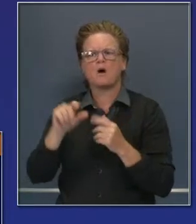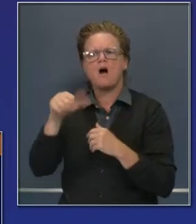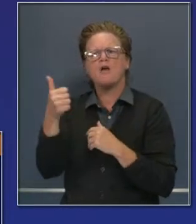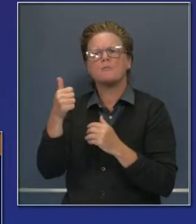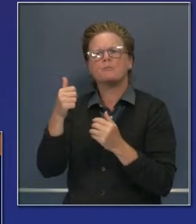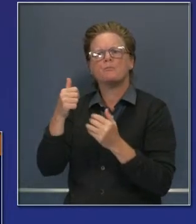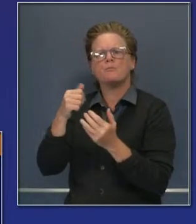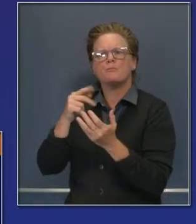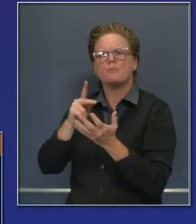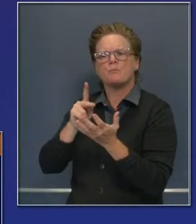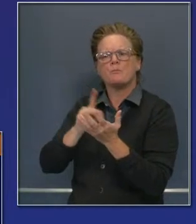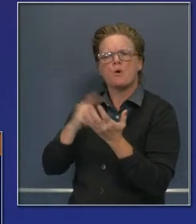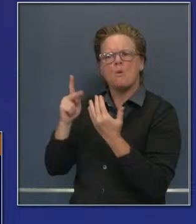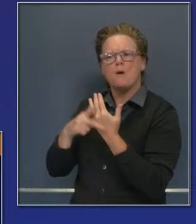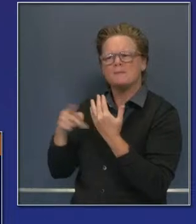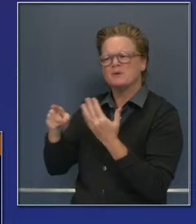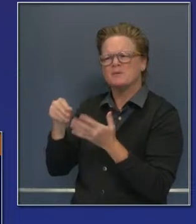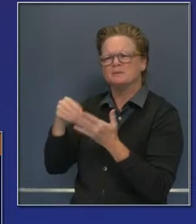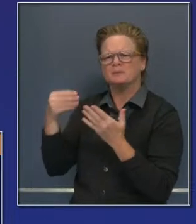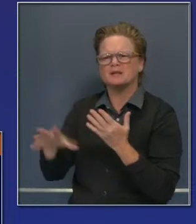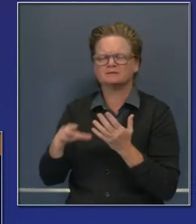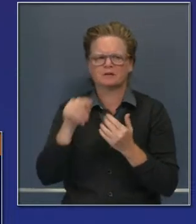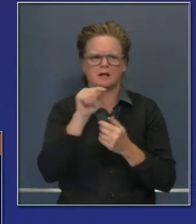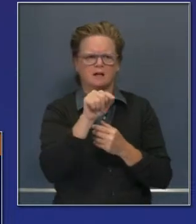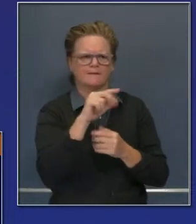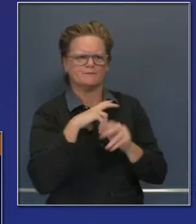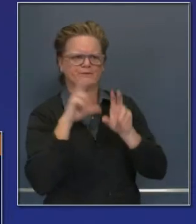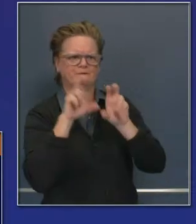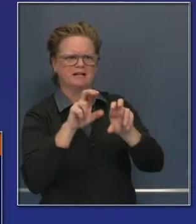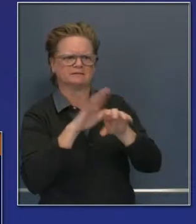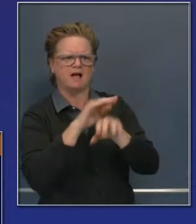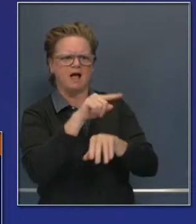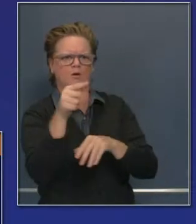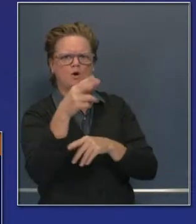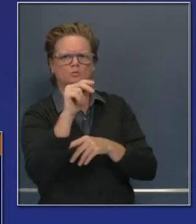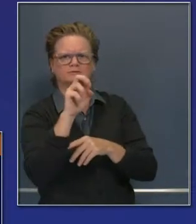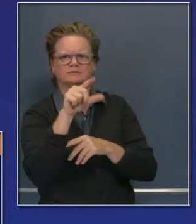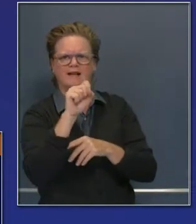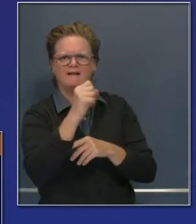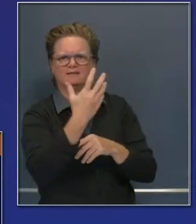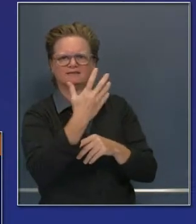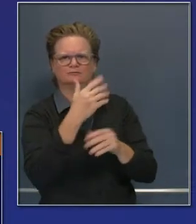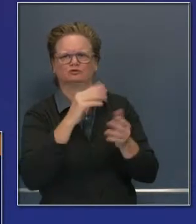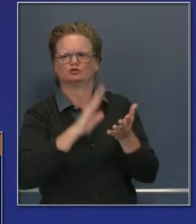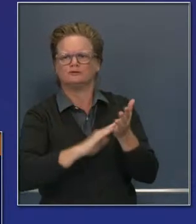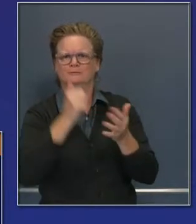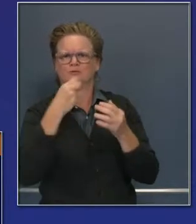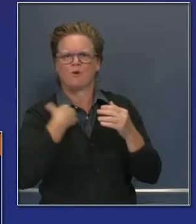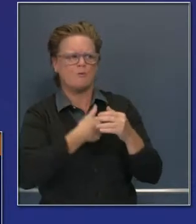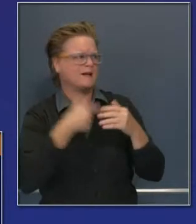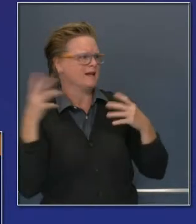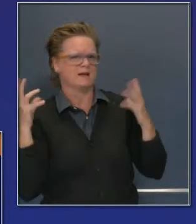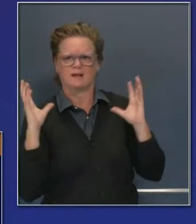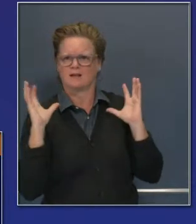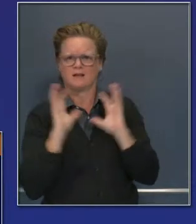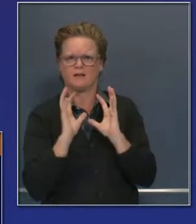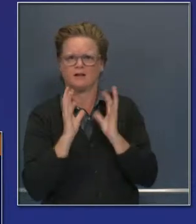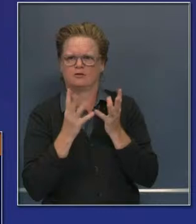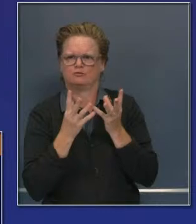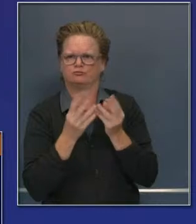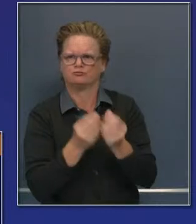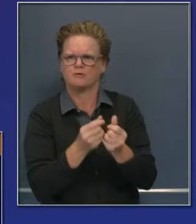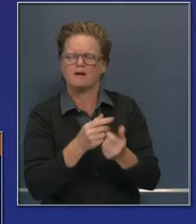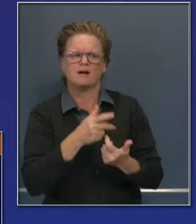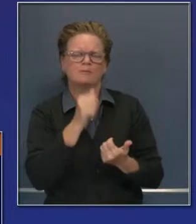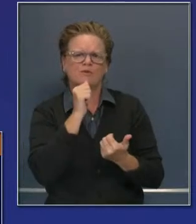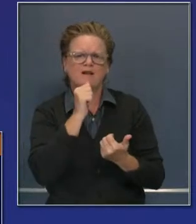will not only leverage other resources at the county and federal level, but also private sector support,